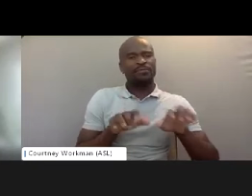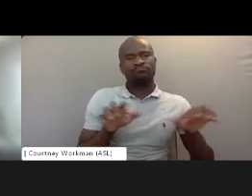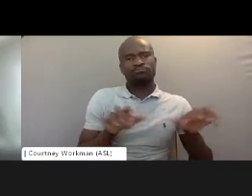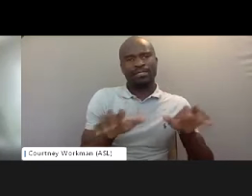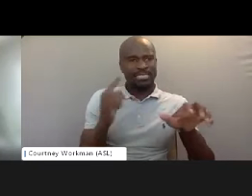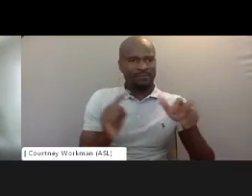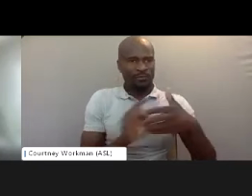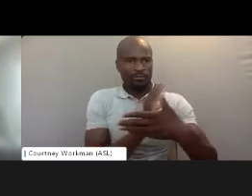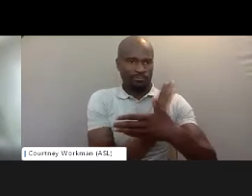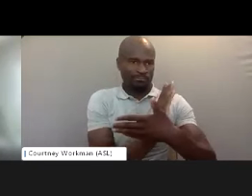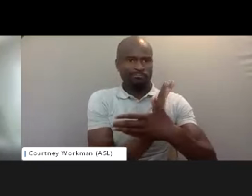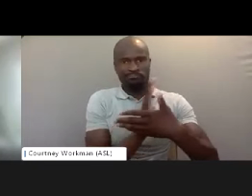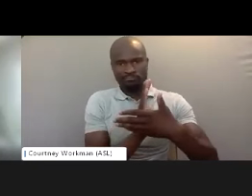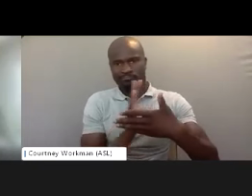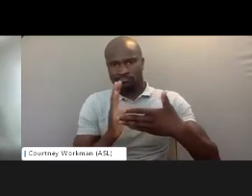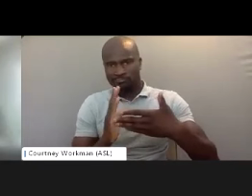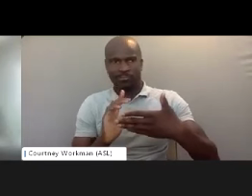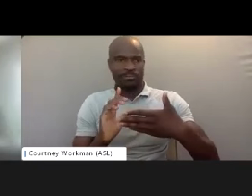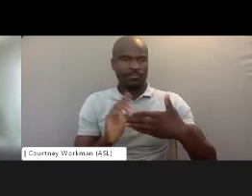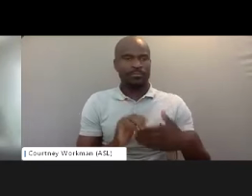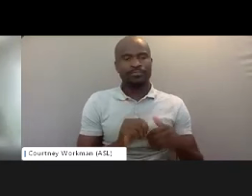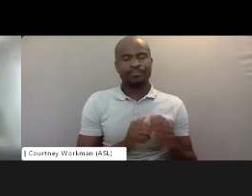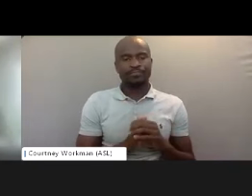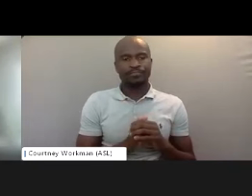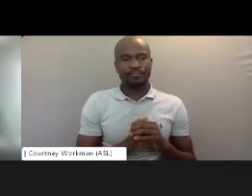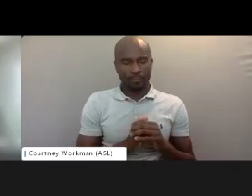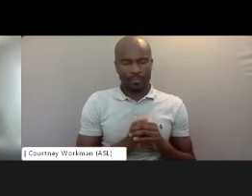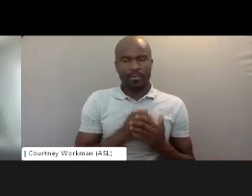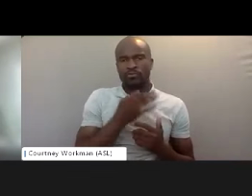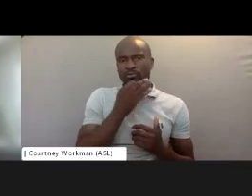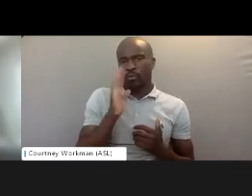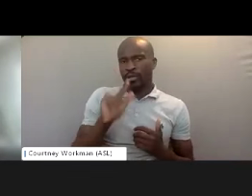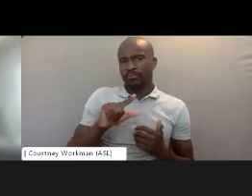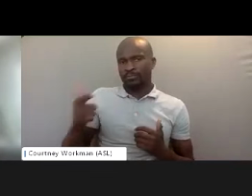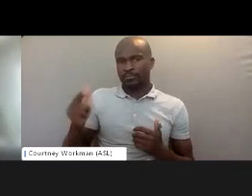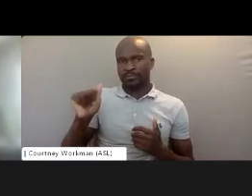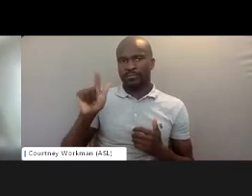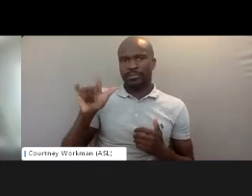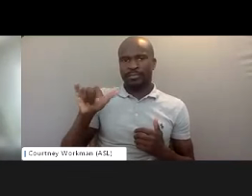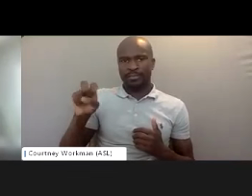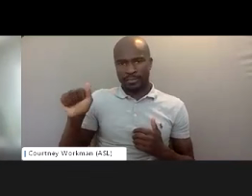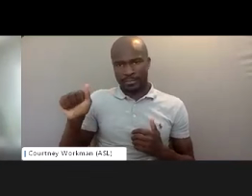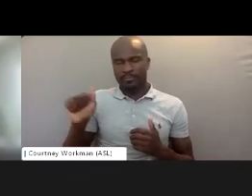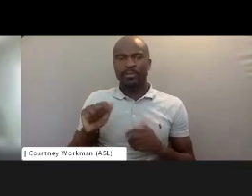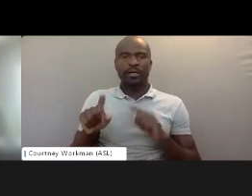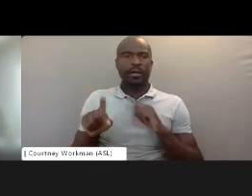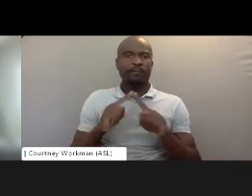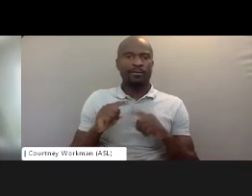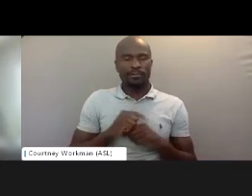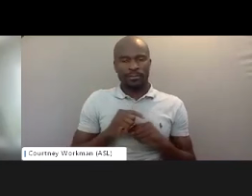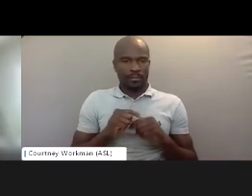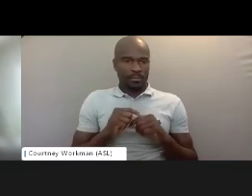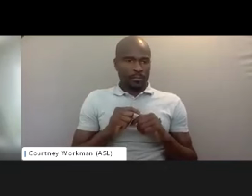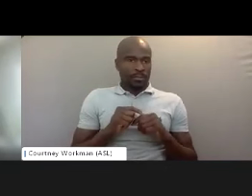So that immediately what we're going to do, and Alyssa will talk about this, is some psychological first aid. We're really going to make sure that we